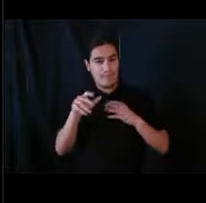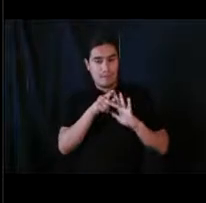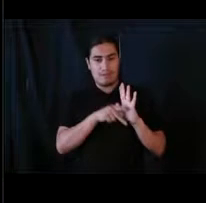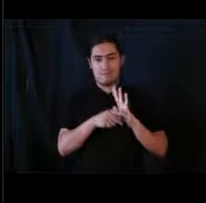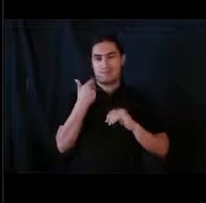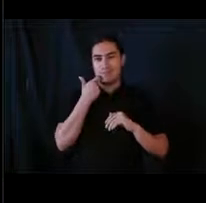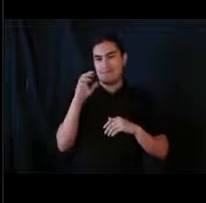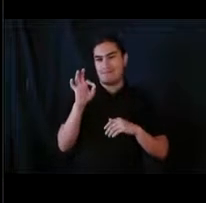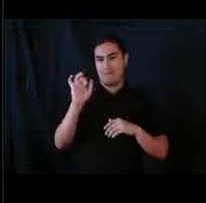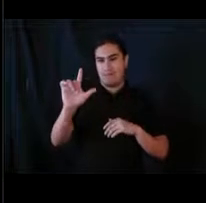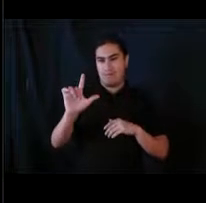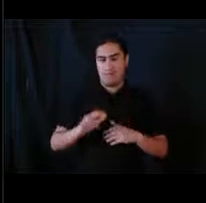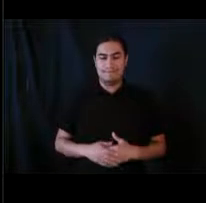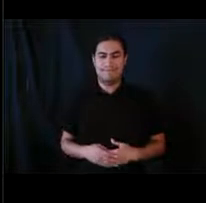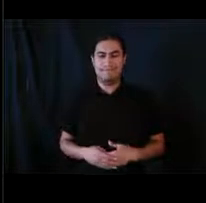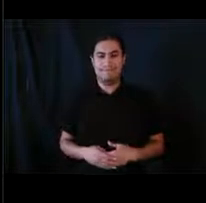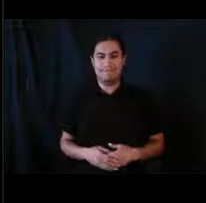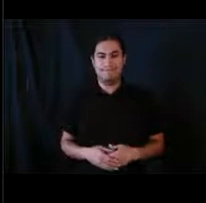fall